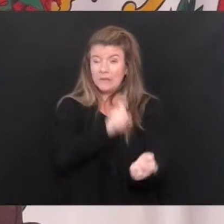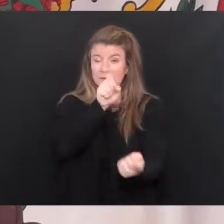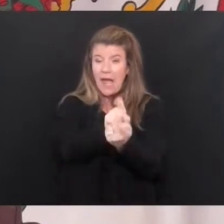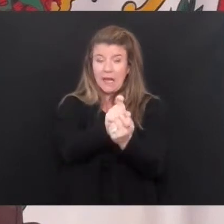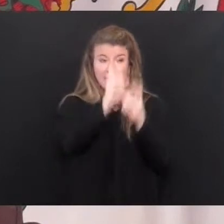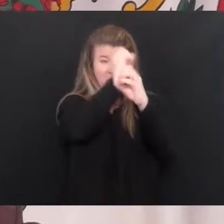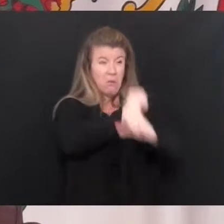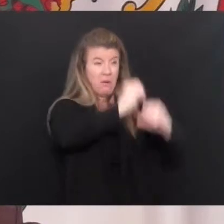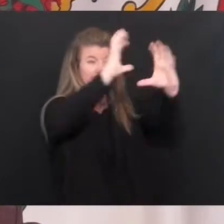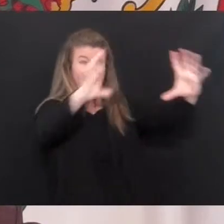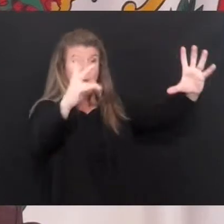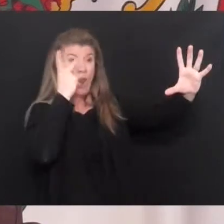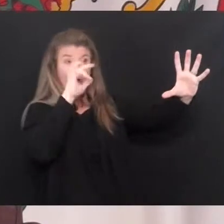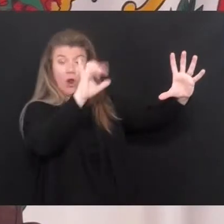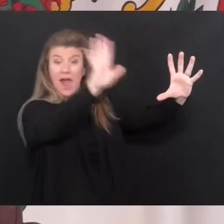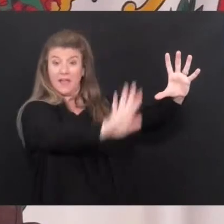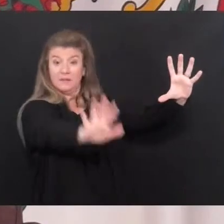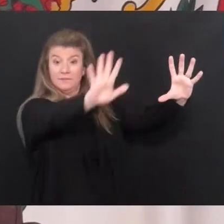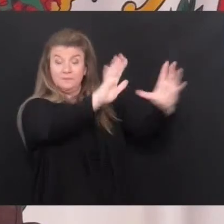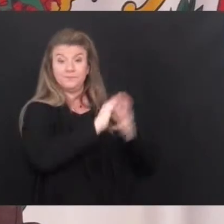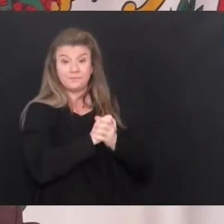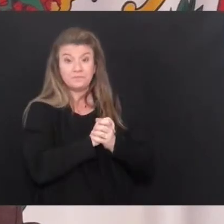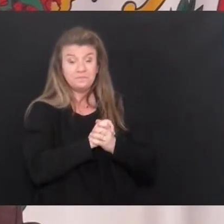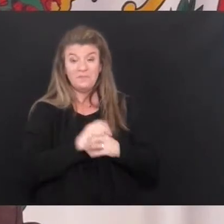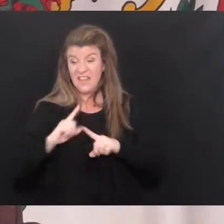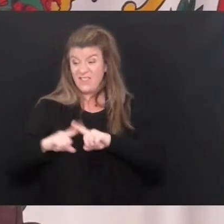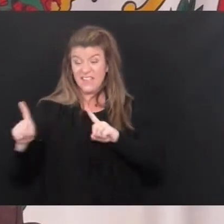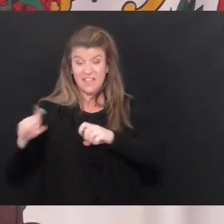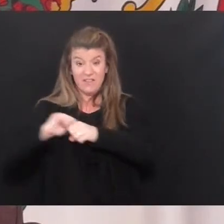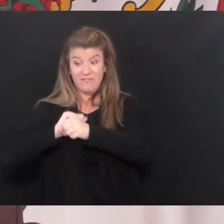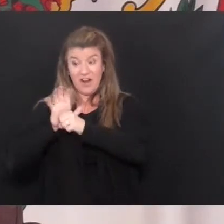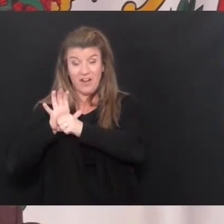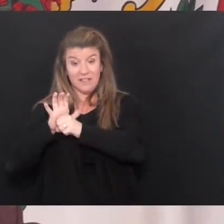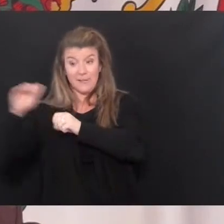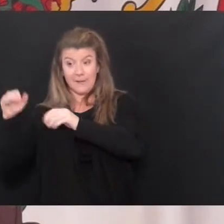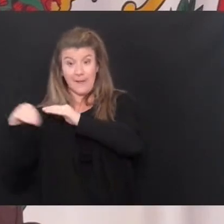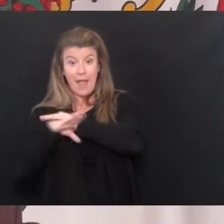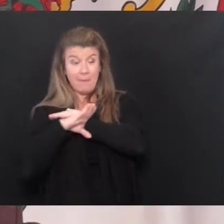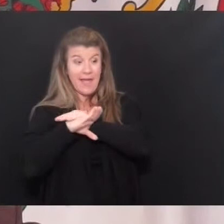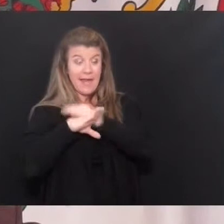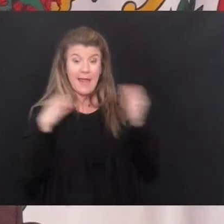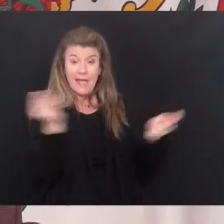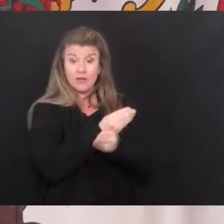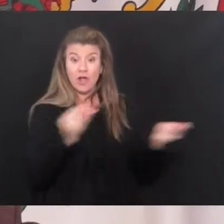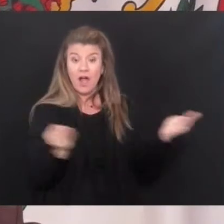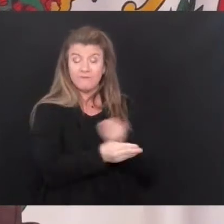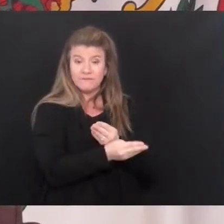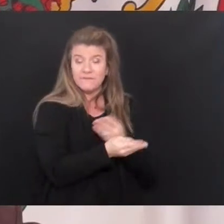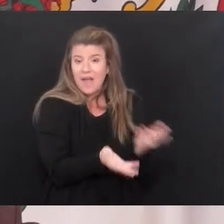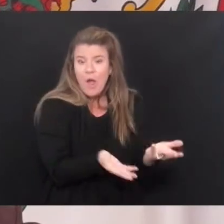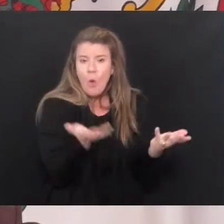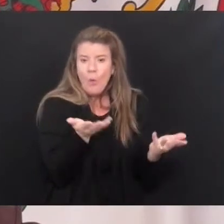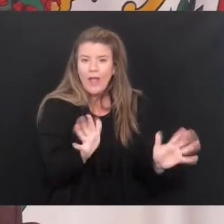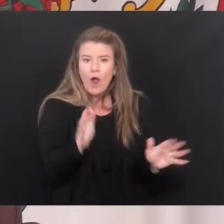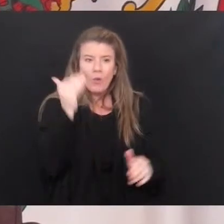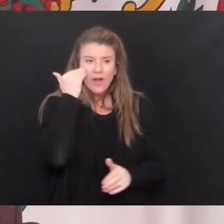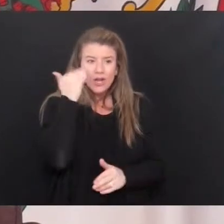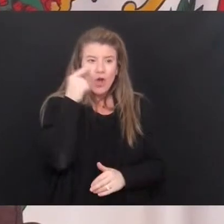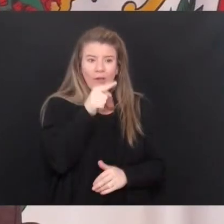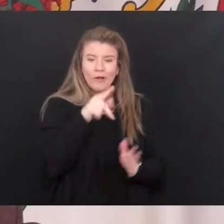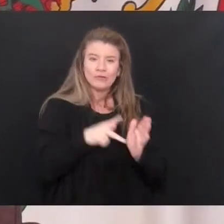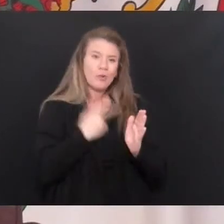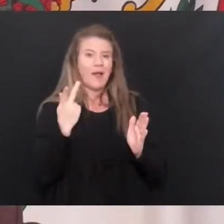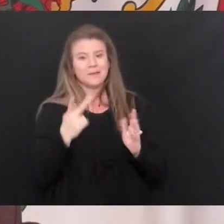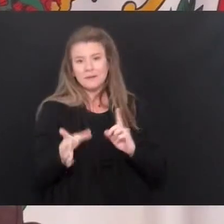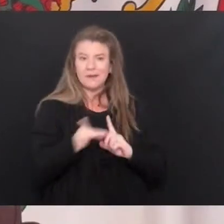be. If these variants took off, and they can, and we know they're twice as infectious and twice as